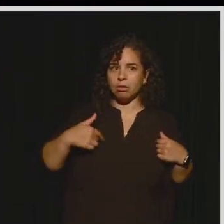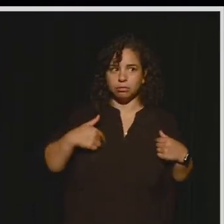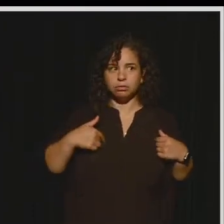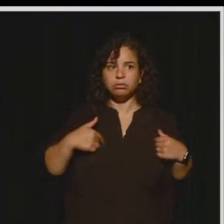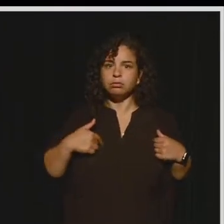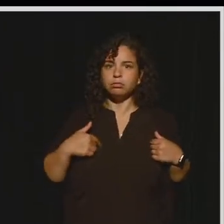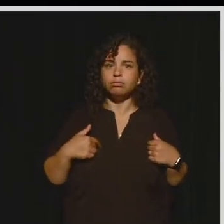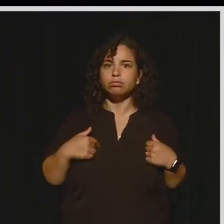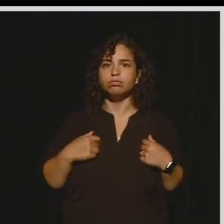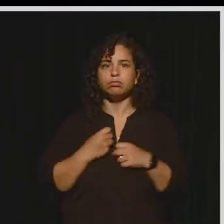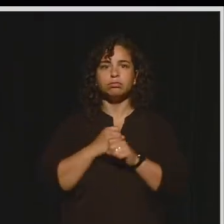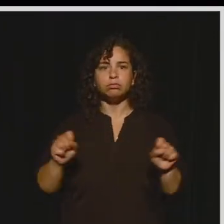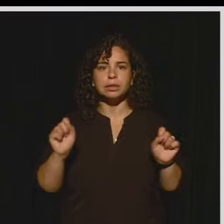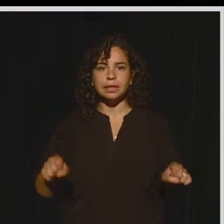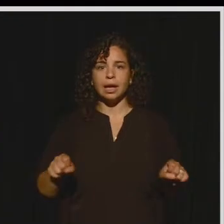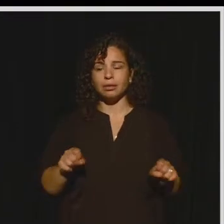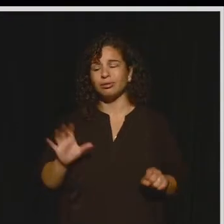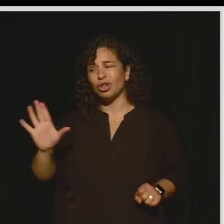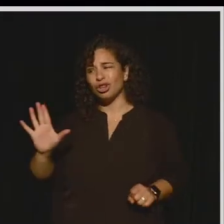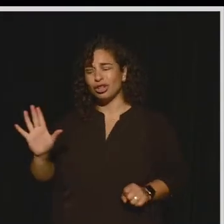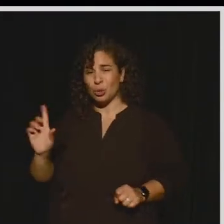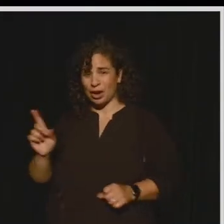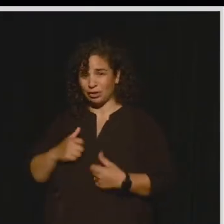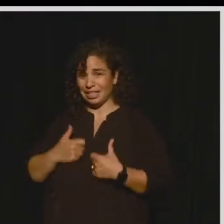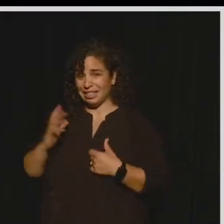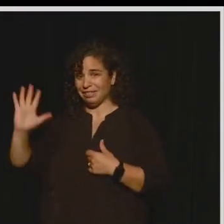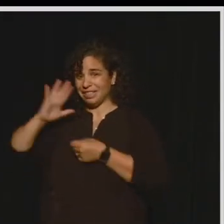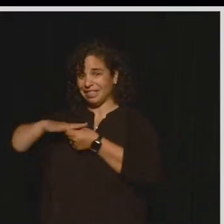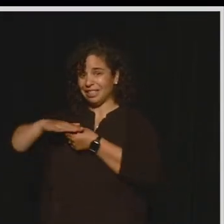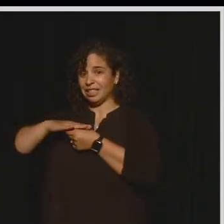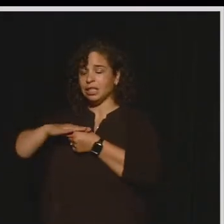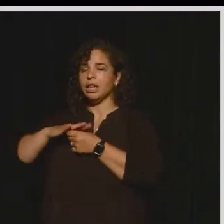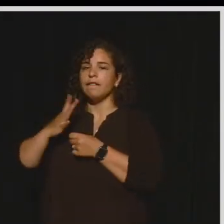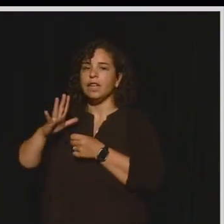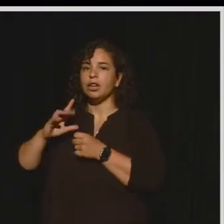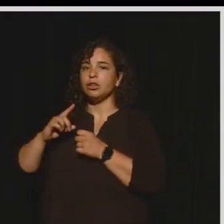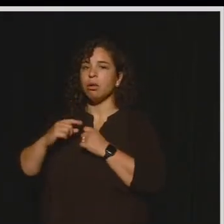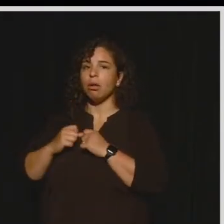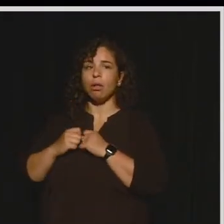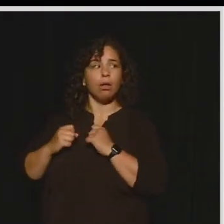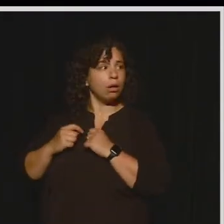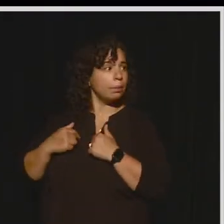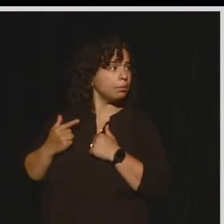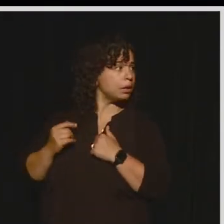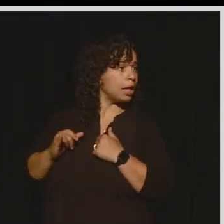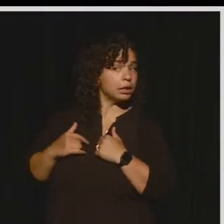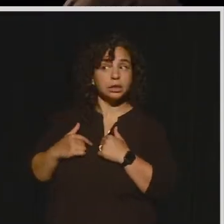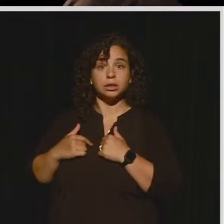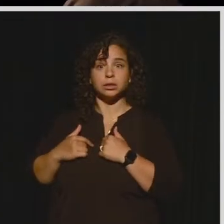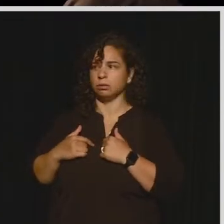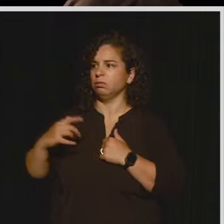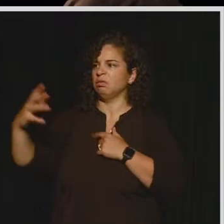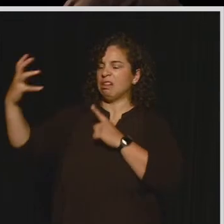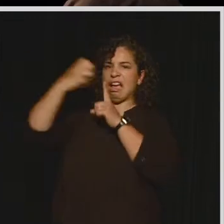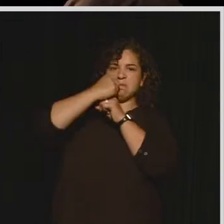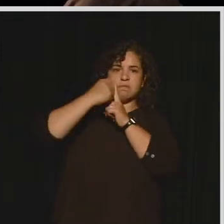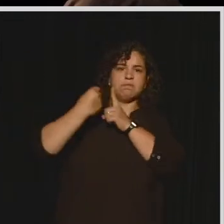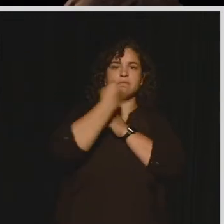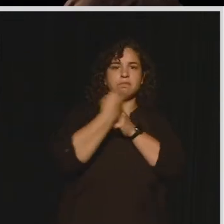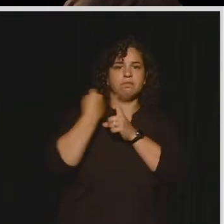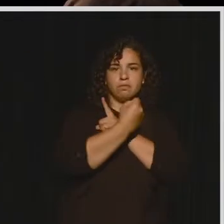beaten where she lived, and for even showing glimpse of being gay. And there she was carrying this pride